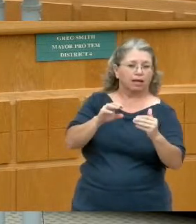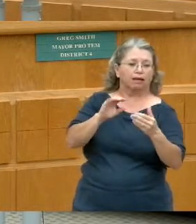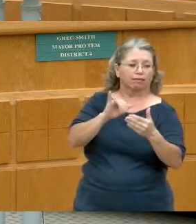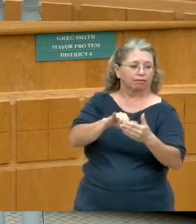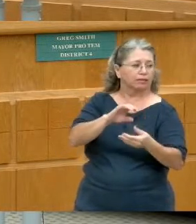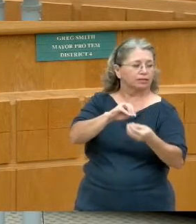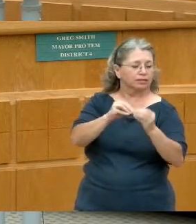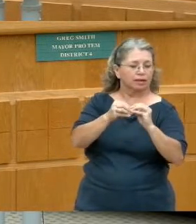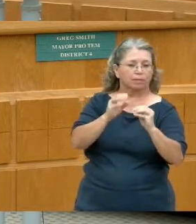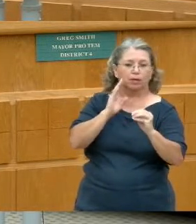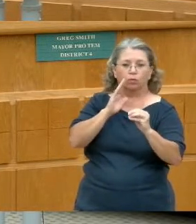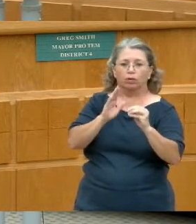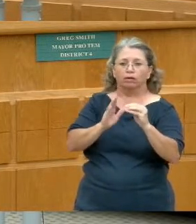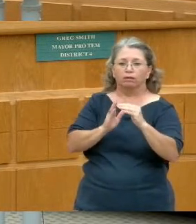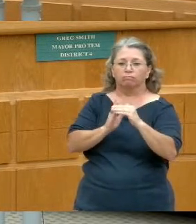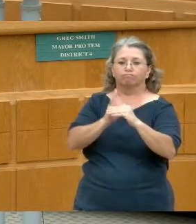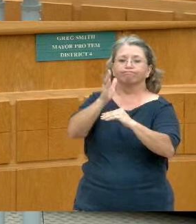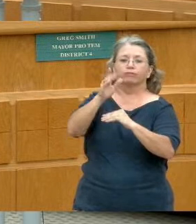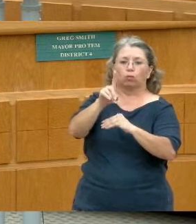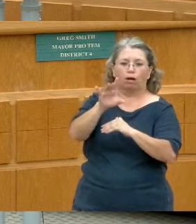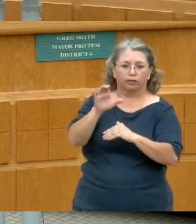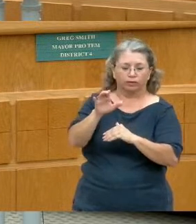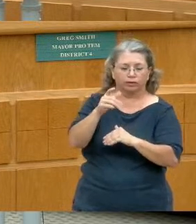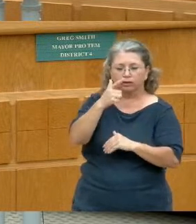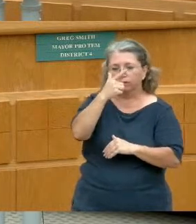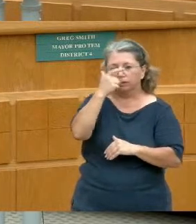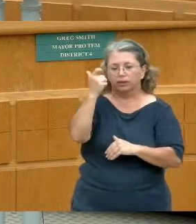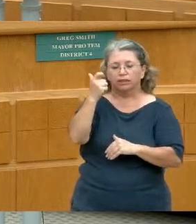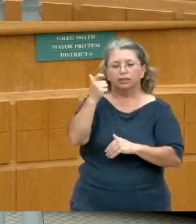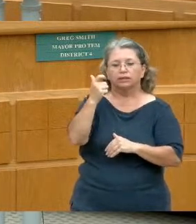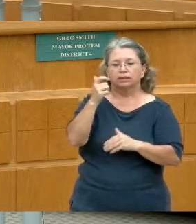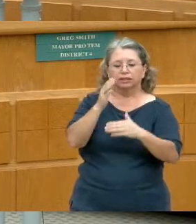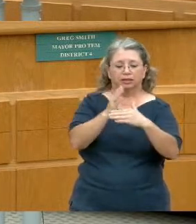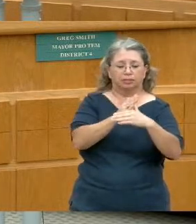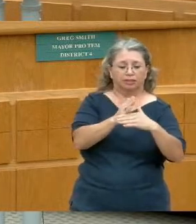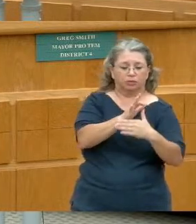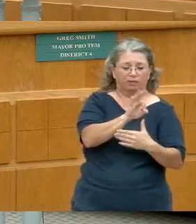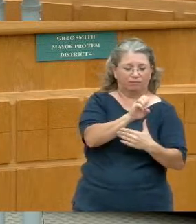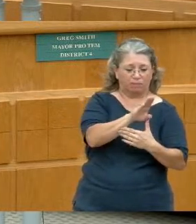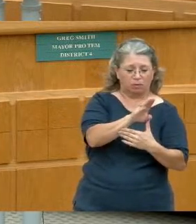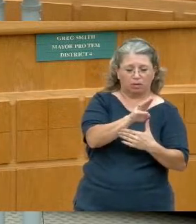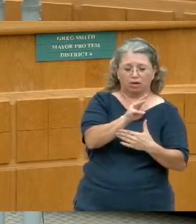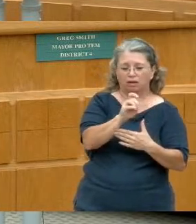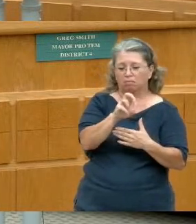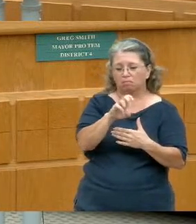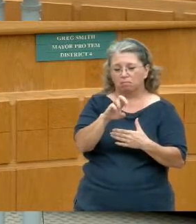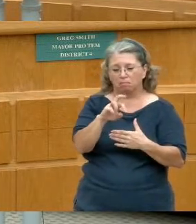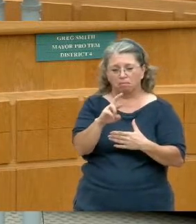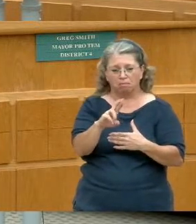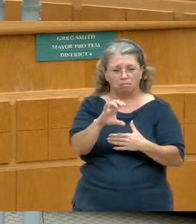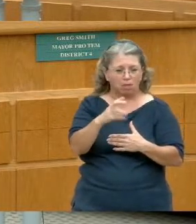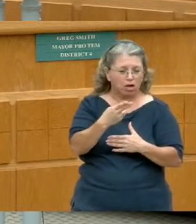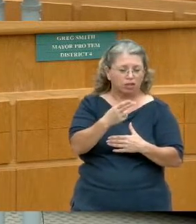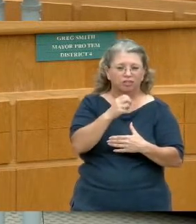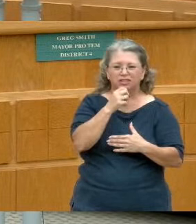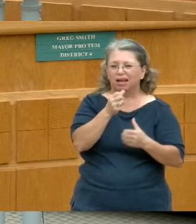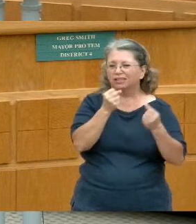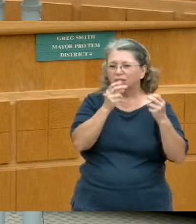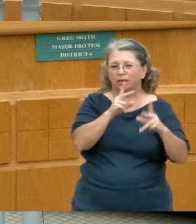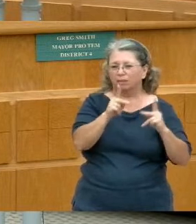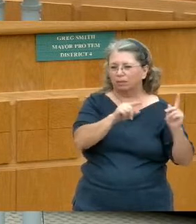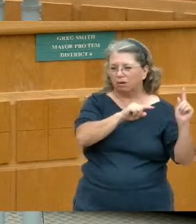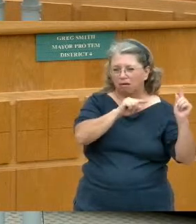much higher than 100 because between February and March, not as many people are coming to the coastal bend for vacation as are going to come